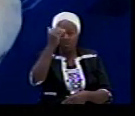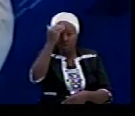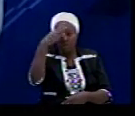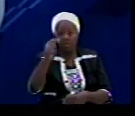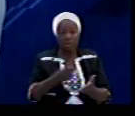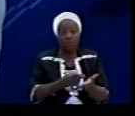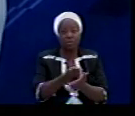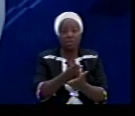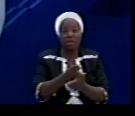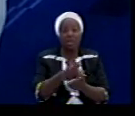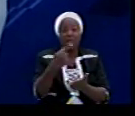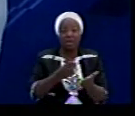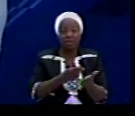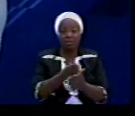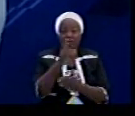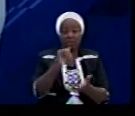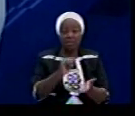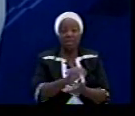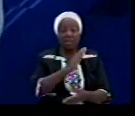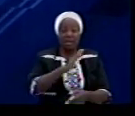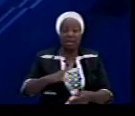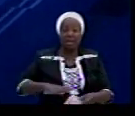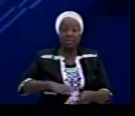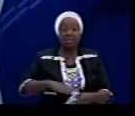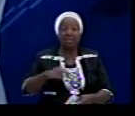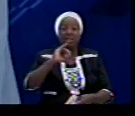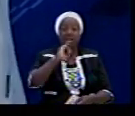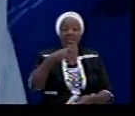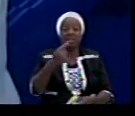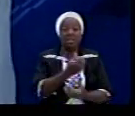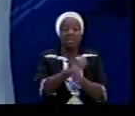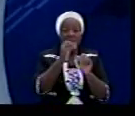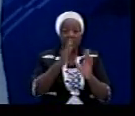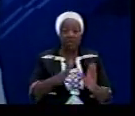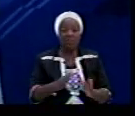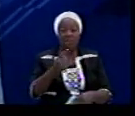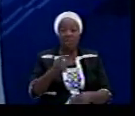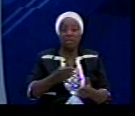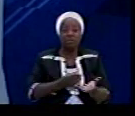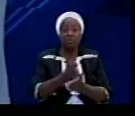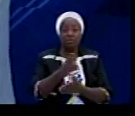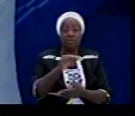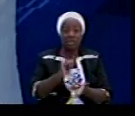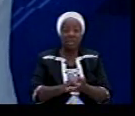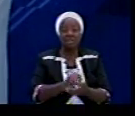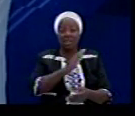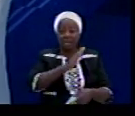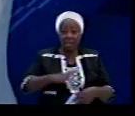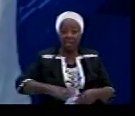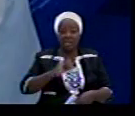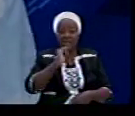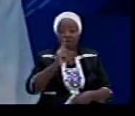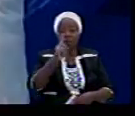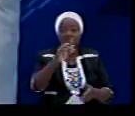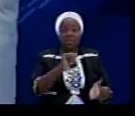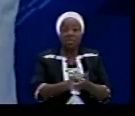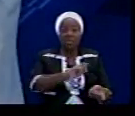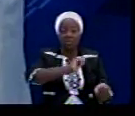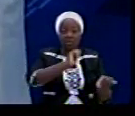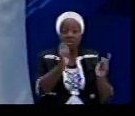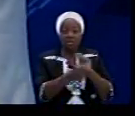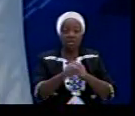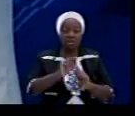that Christ is Savior. The truth that Christ is the one that changes us